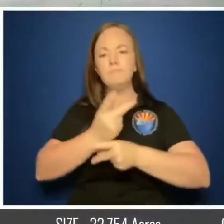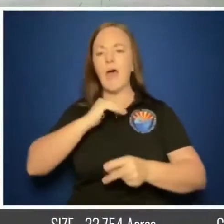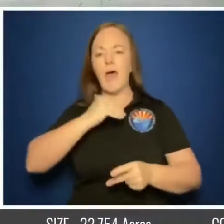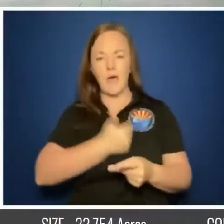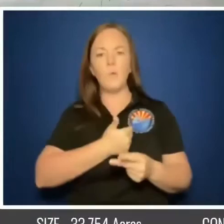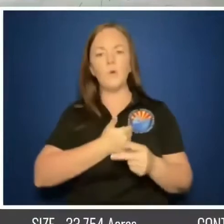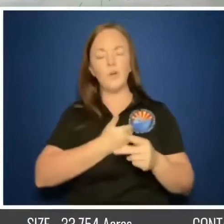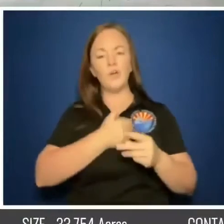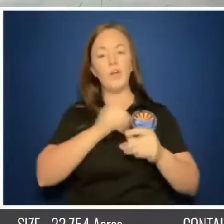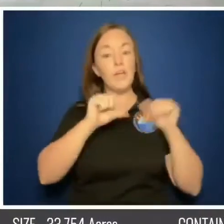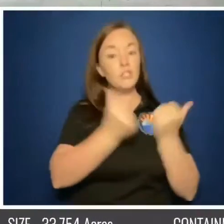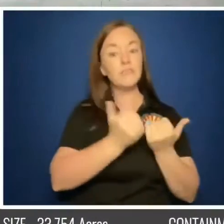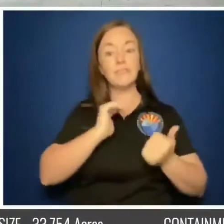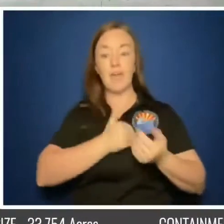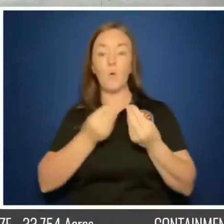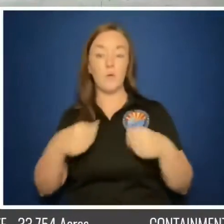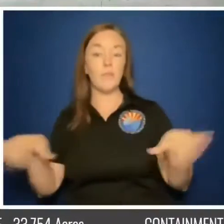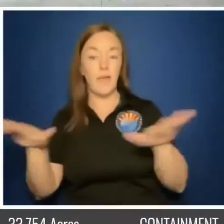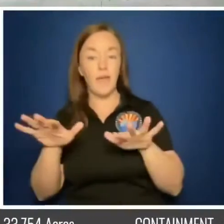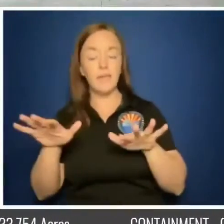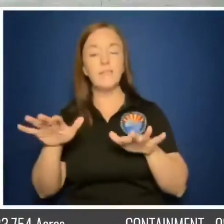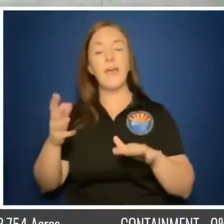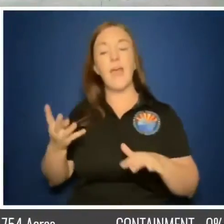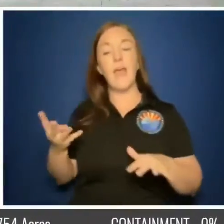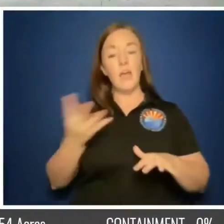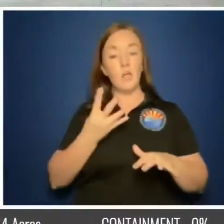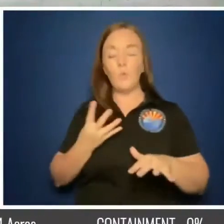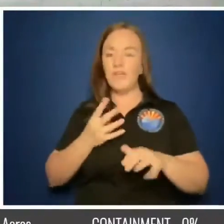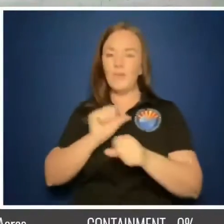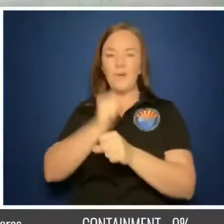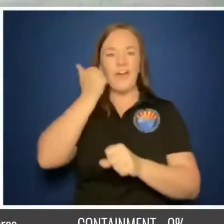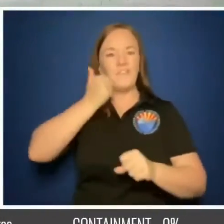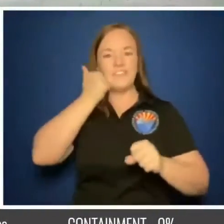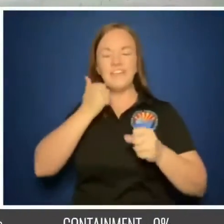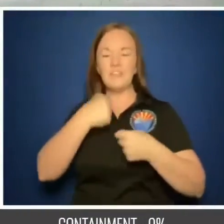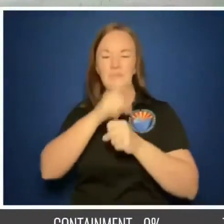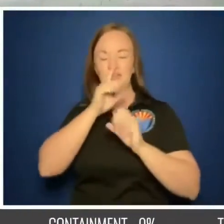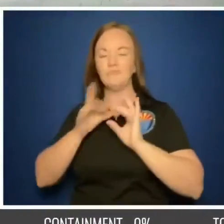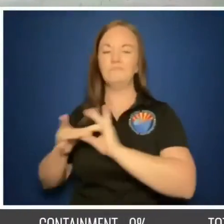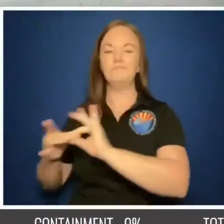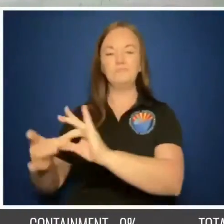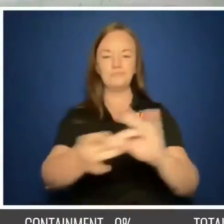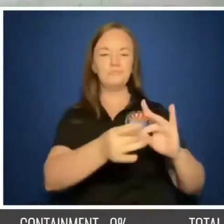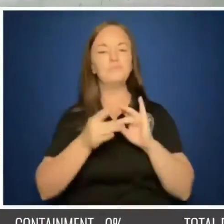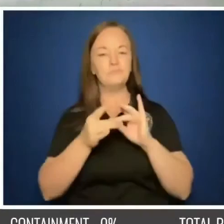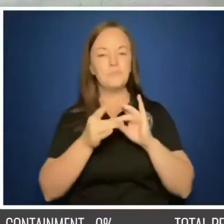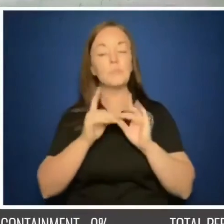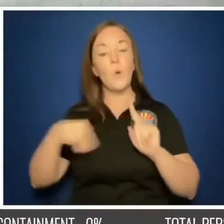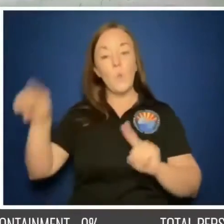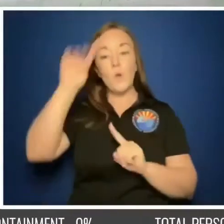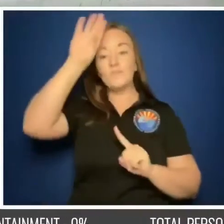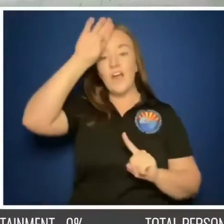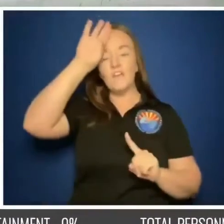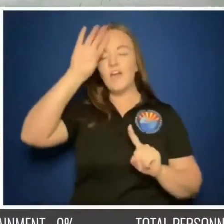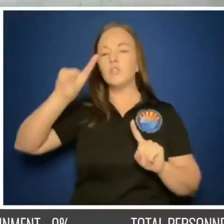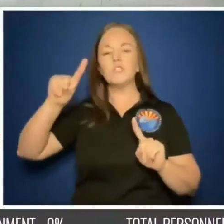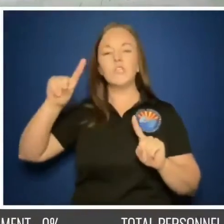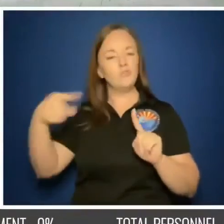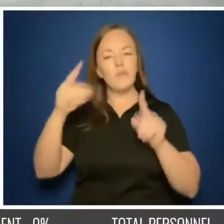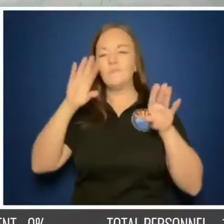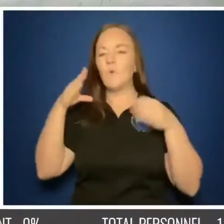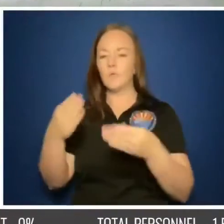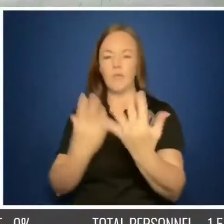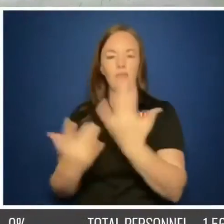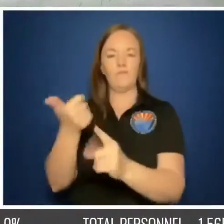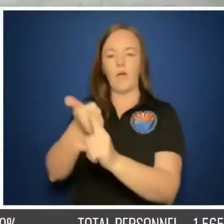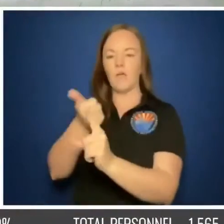we work to harmonize those every single day so that the firefighters on the ground can go fight the fire. Now, in a large incident